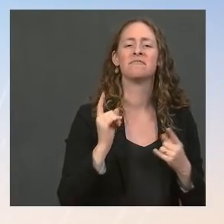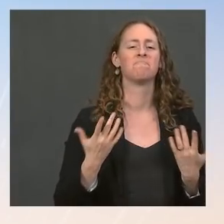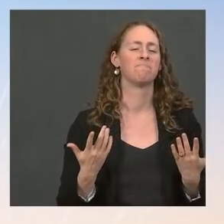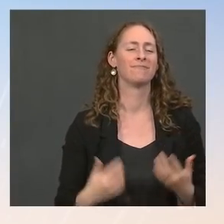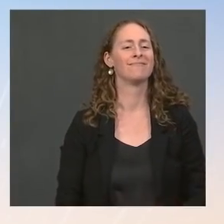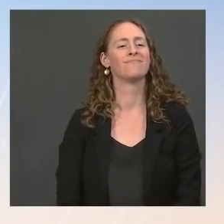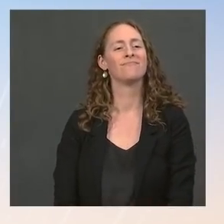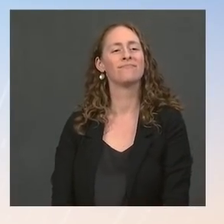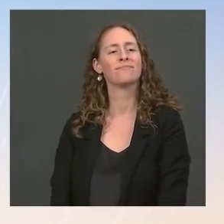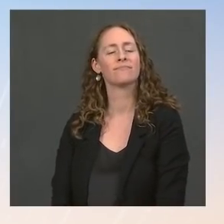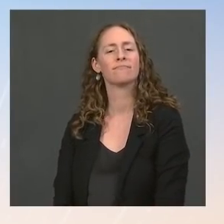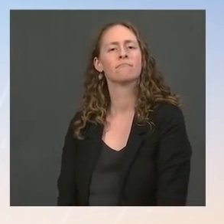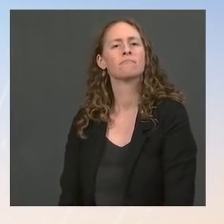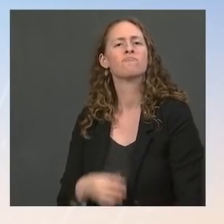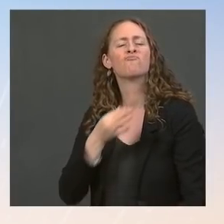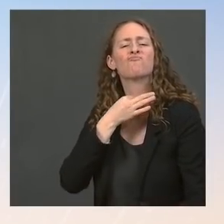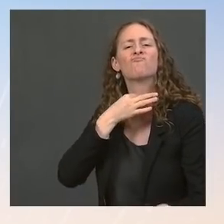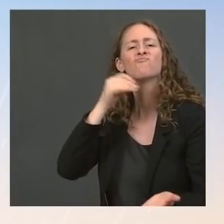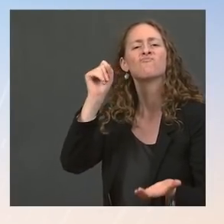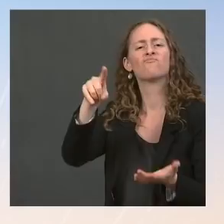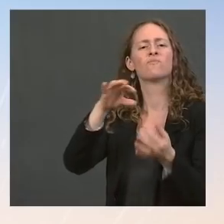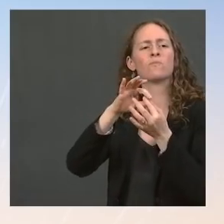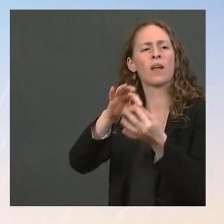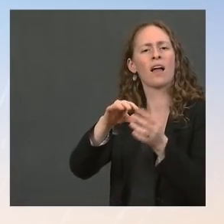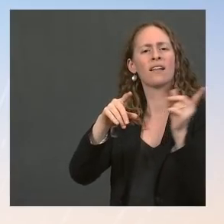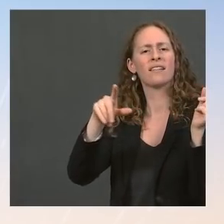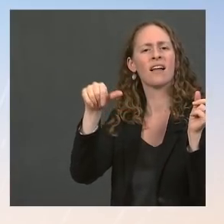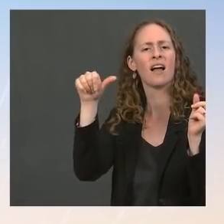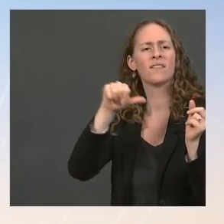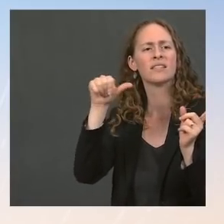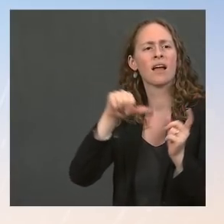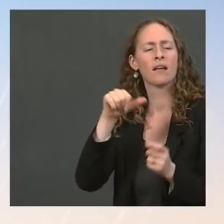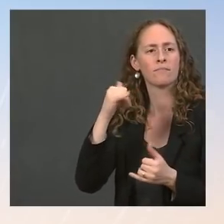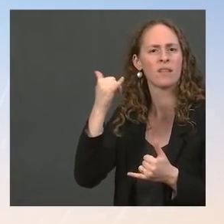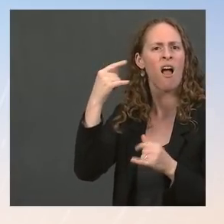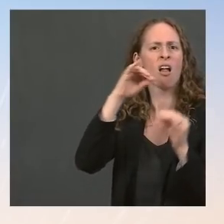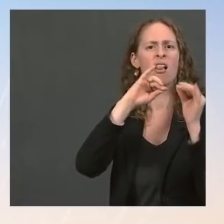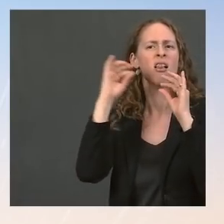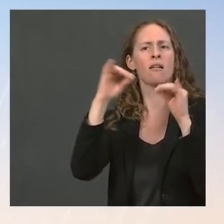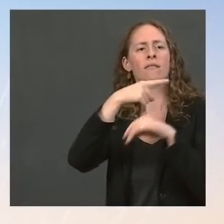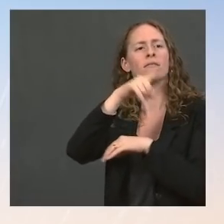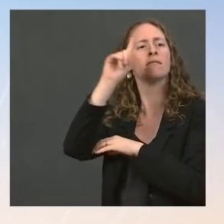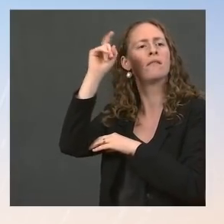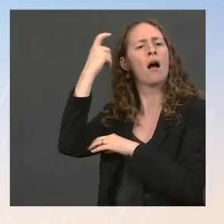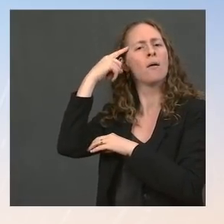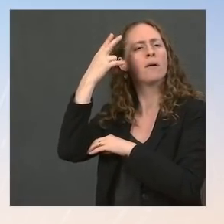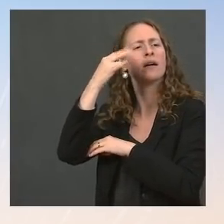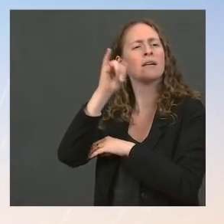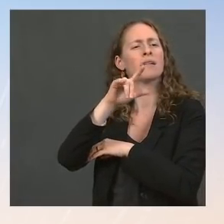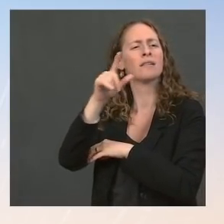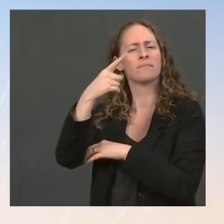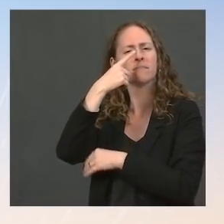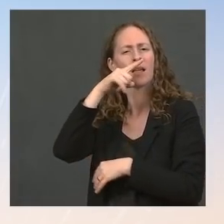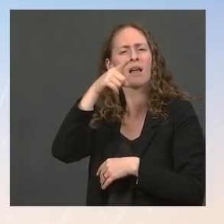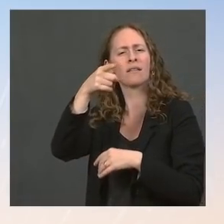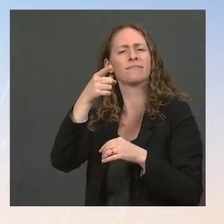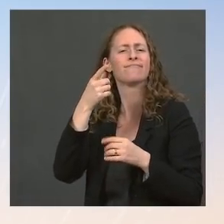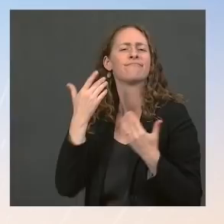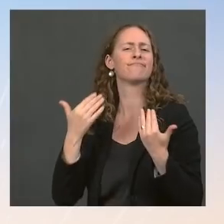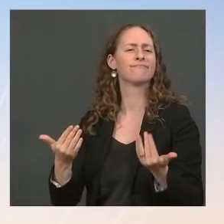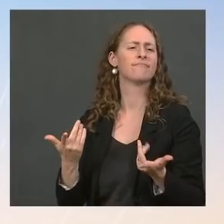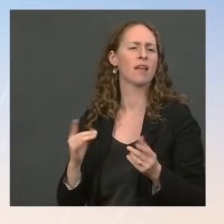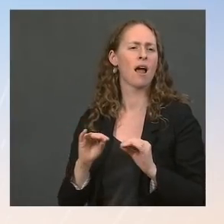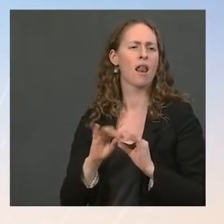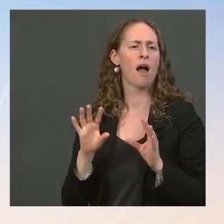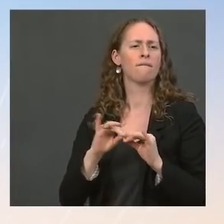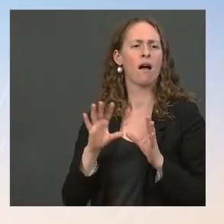about this today on the Hill. Can you just clarify when the president said, no one said that to me